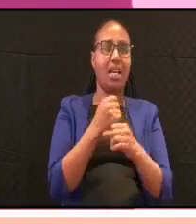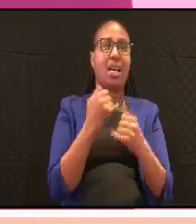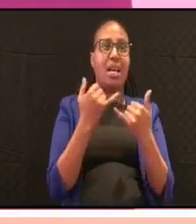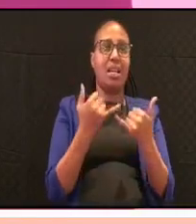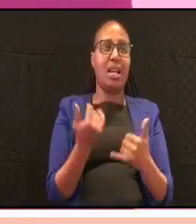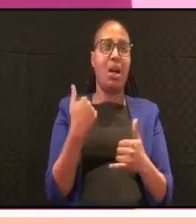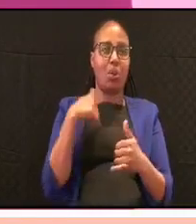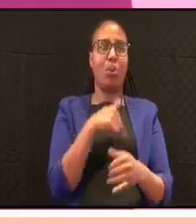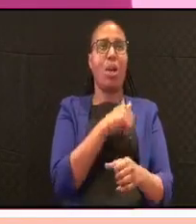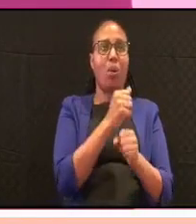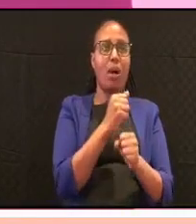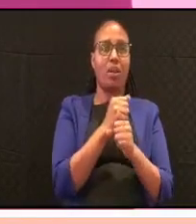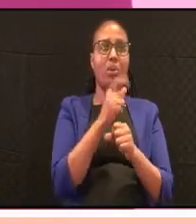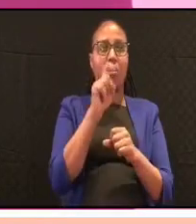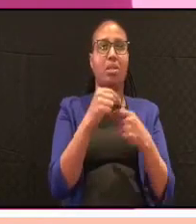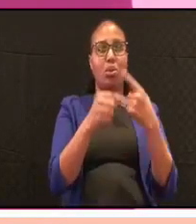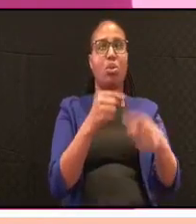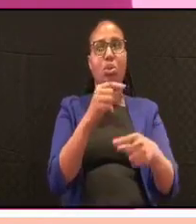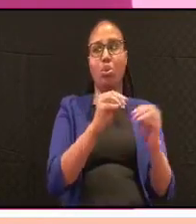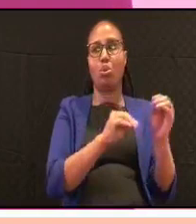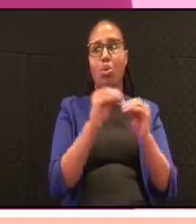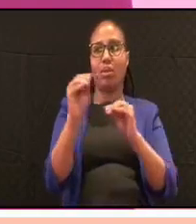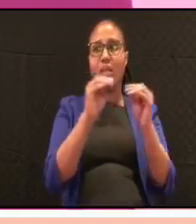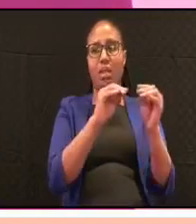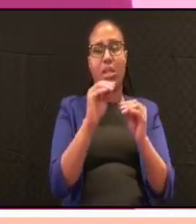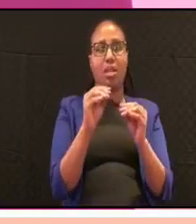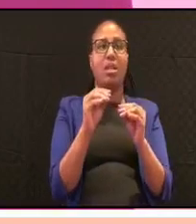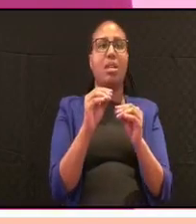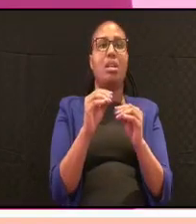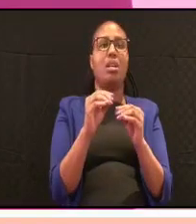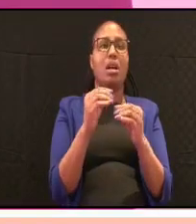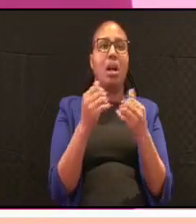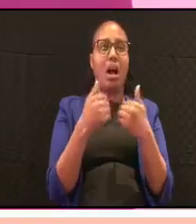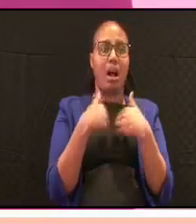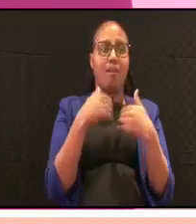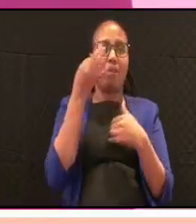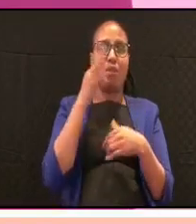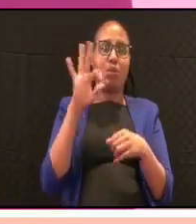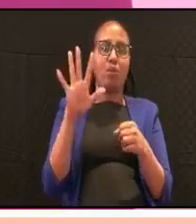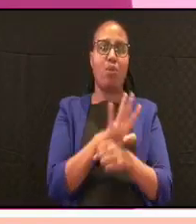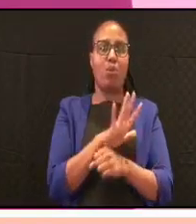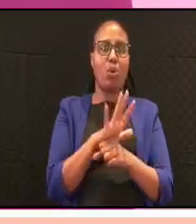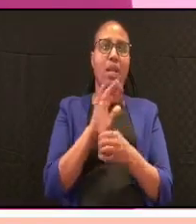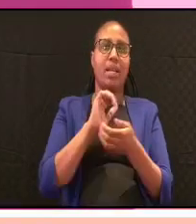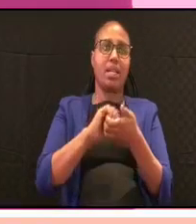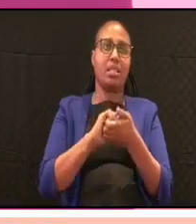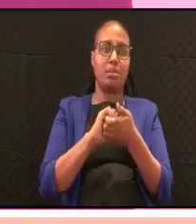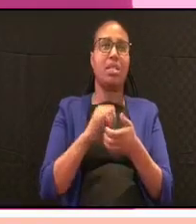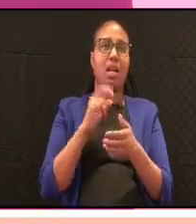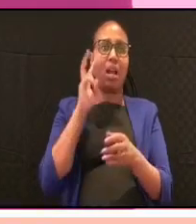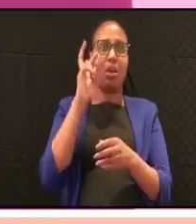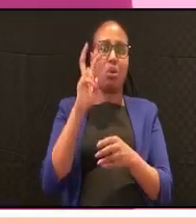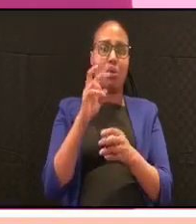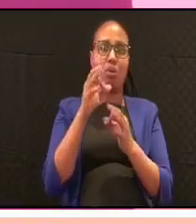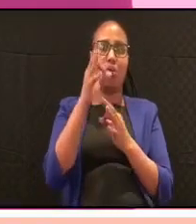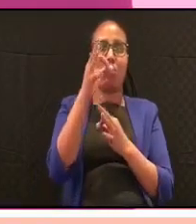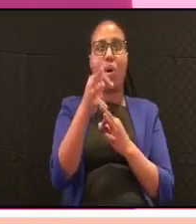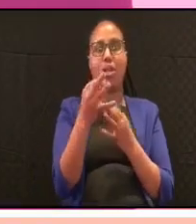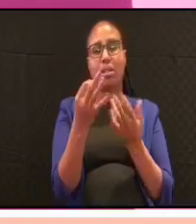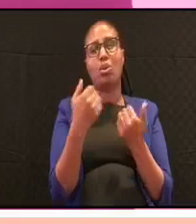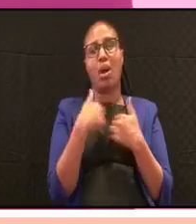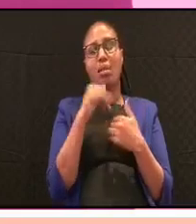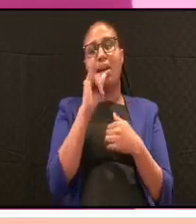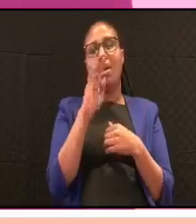we are working, and we have to keep on moving. I wish you well. Have a very fruitful engagement. I look forward to the first IBEC